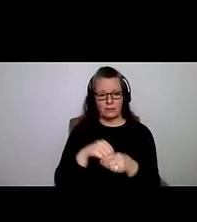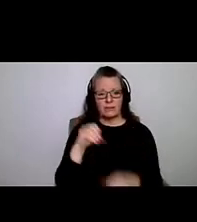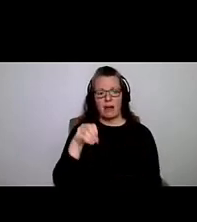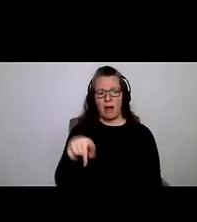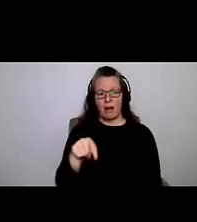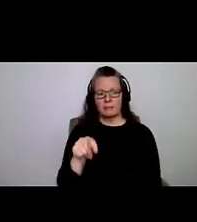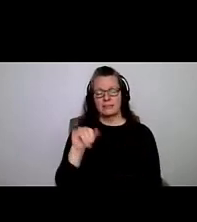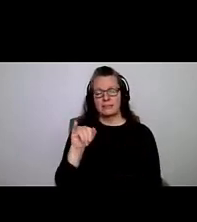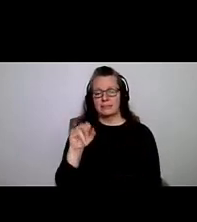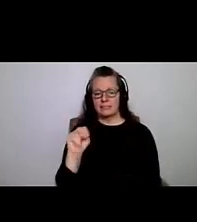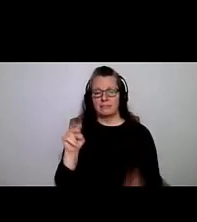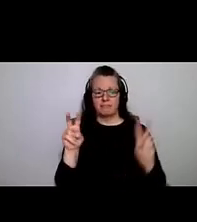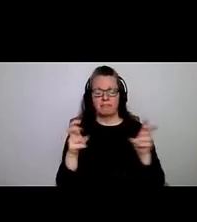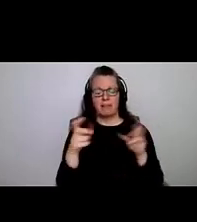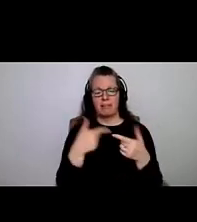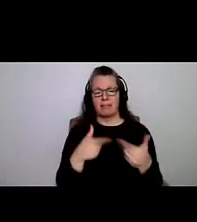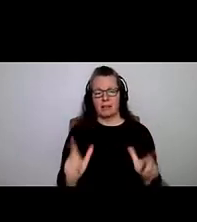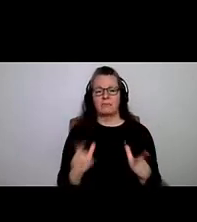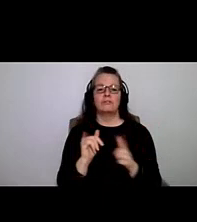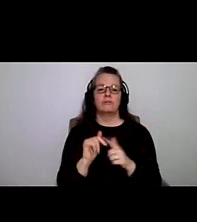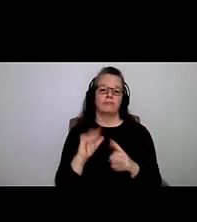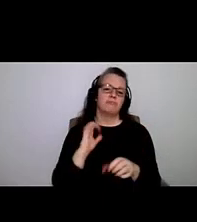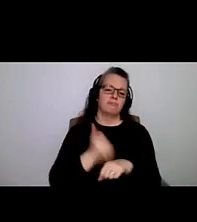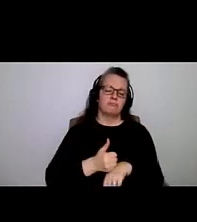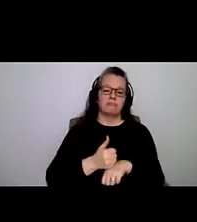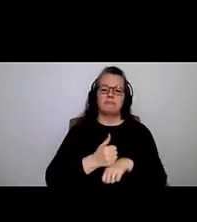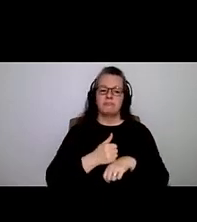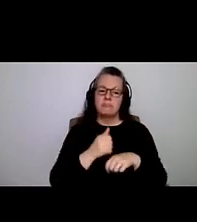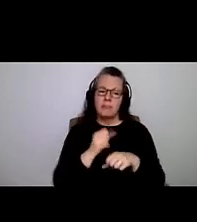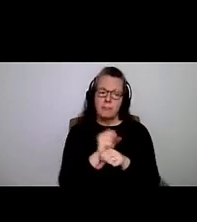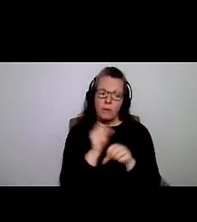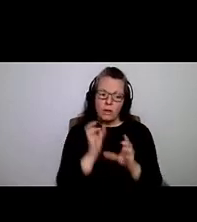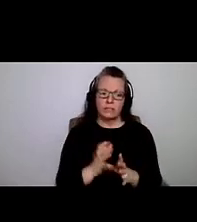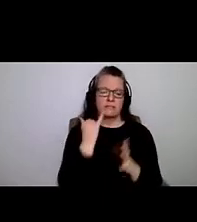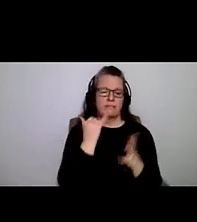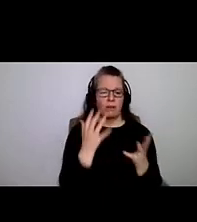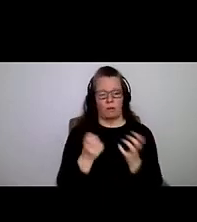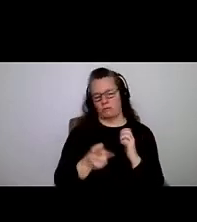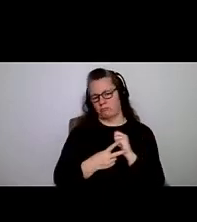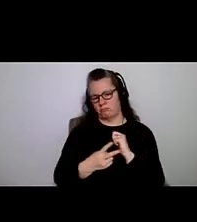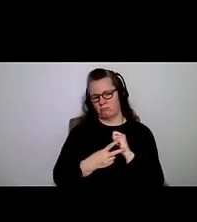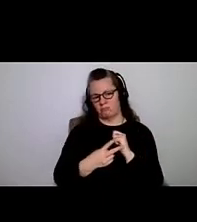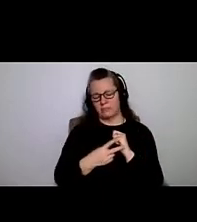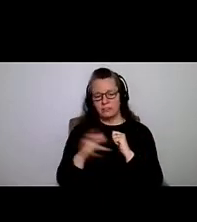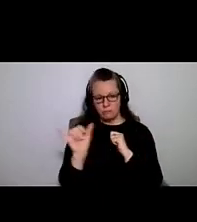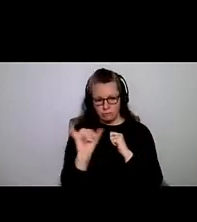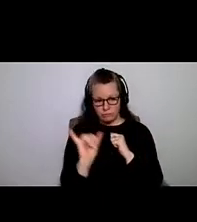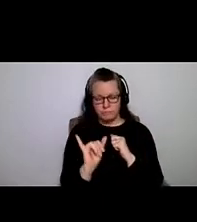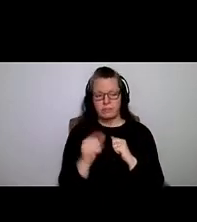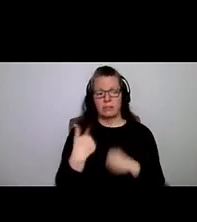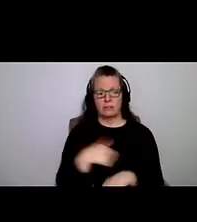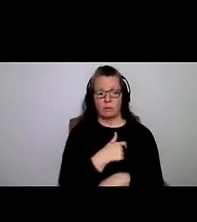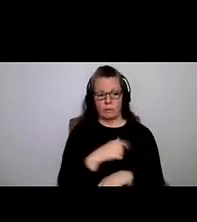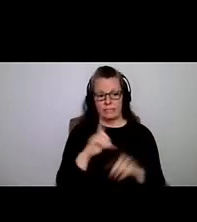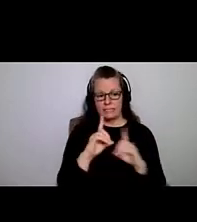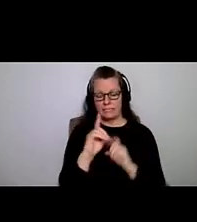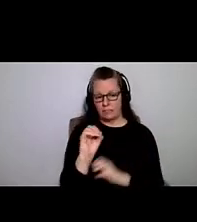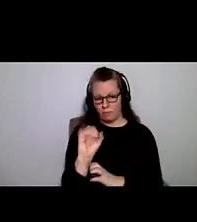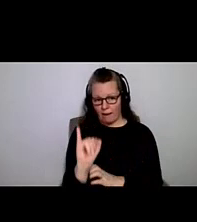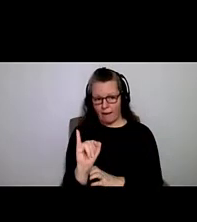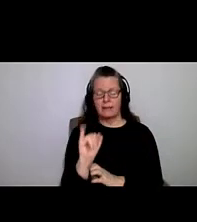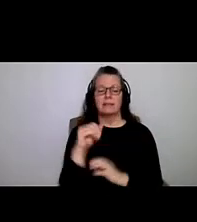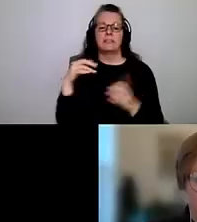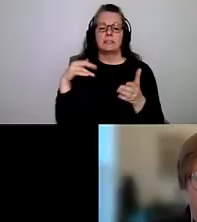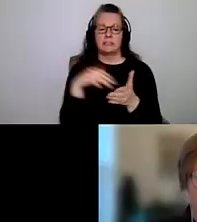employer plans to leverage these savings if they choose to. So the Division of Insurance is in the process of studying rebates